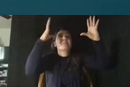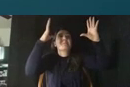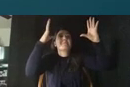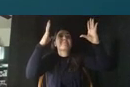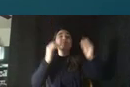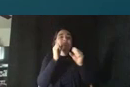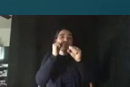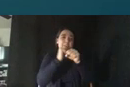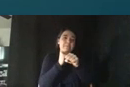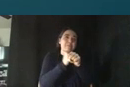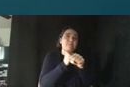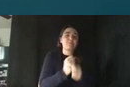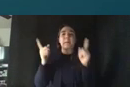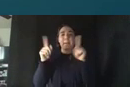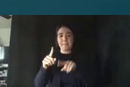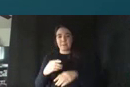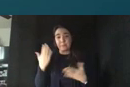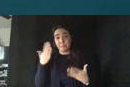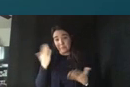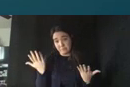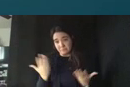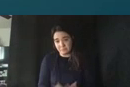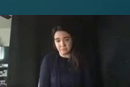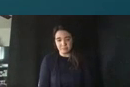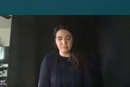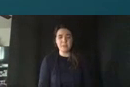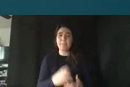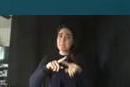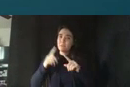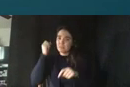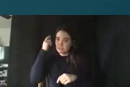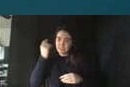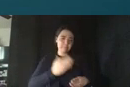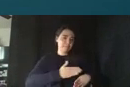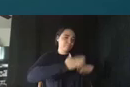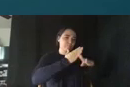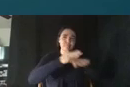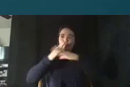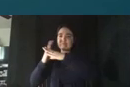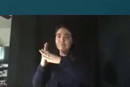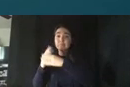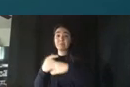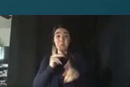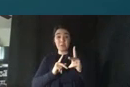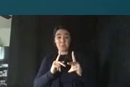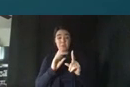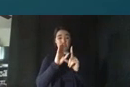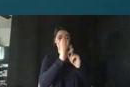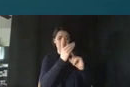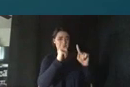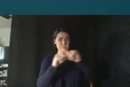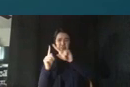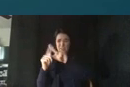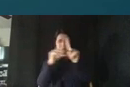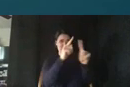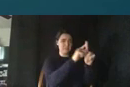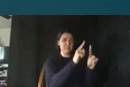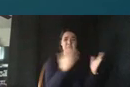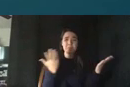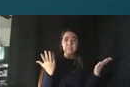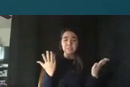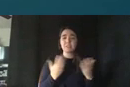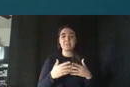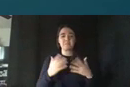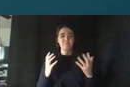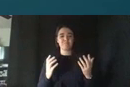be a lot of roadblocks and a lot of people of different cultures and backgrounds may have different challenges. My challenges were